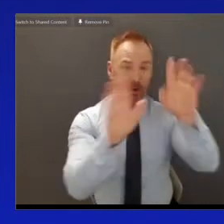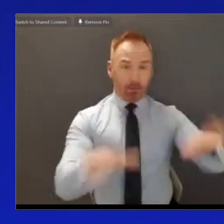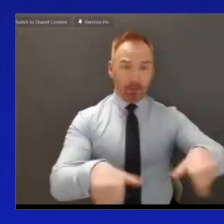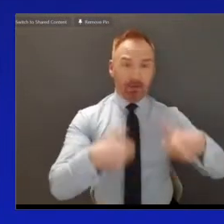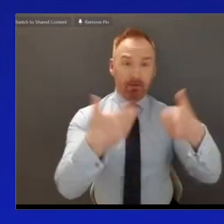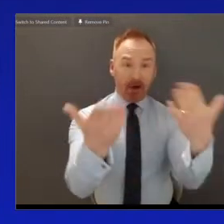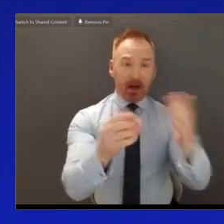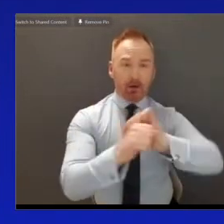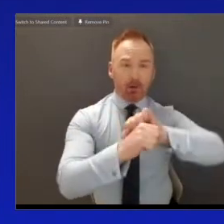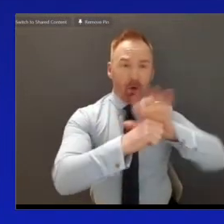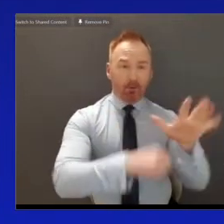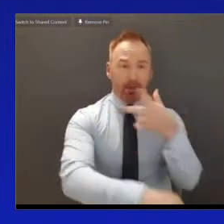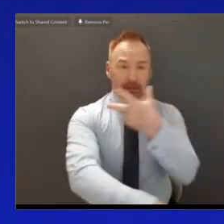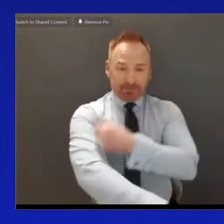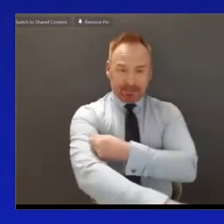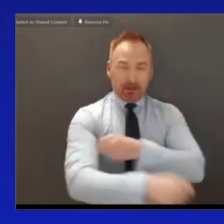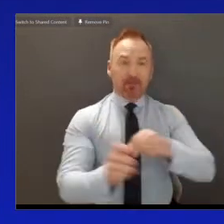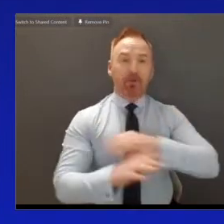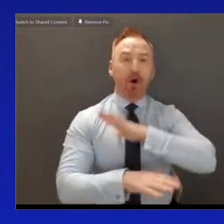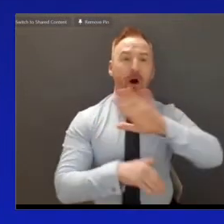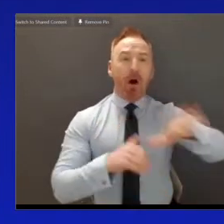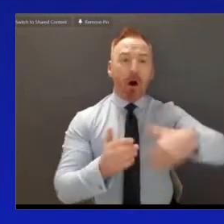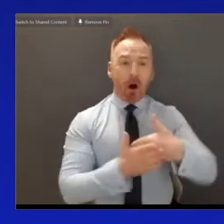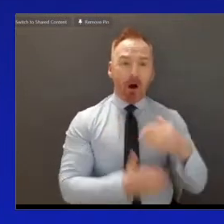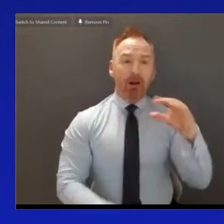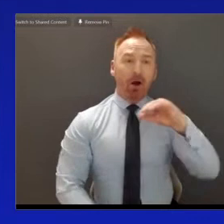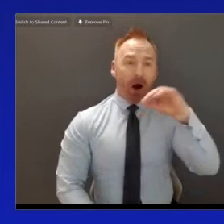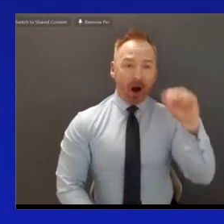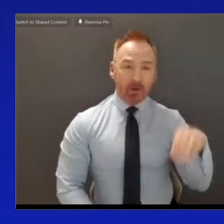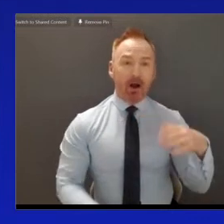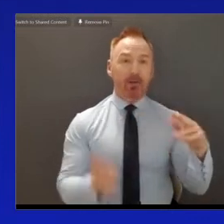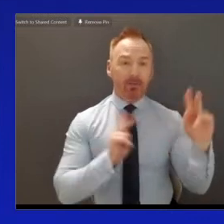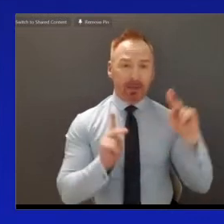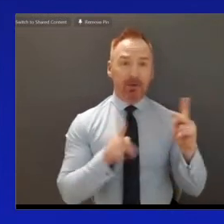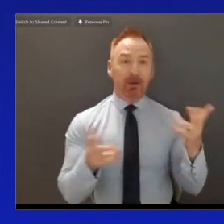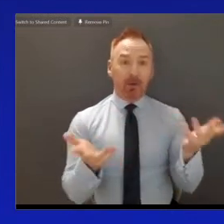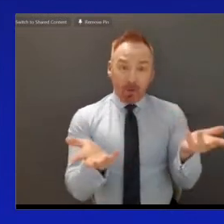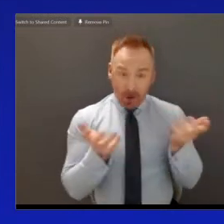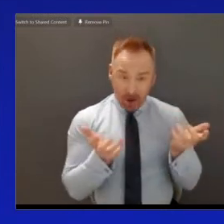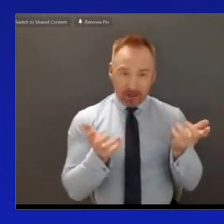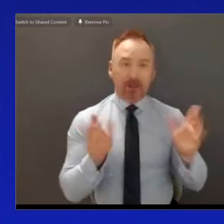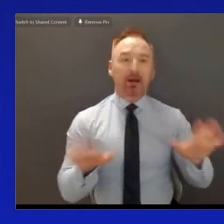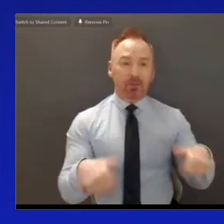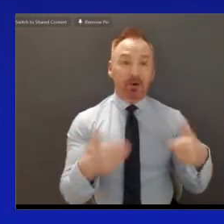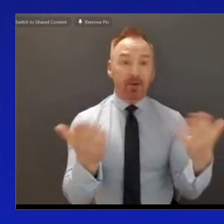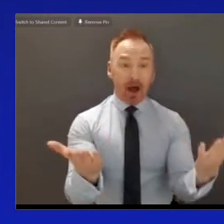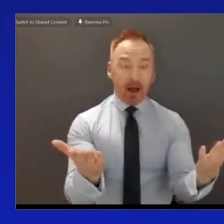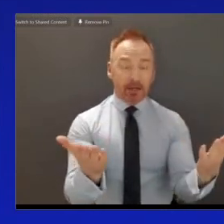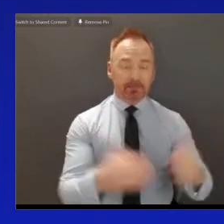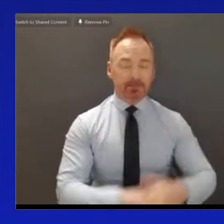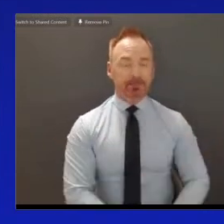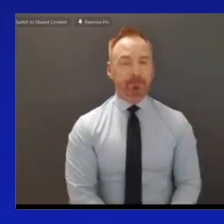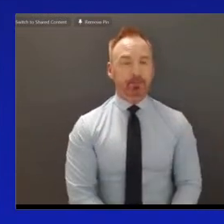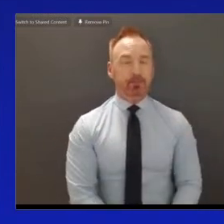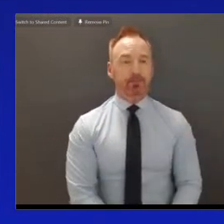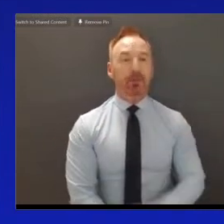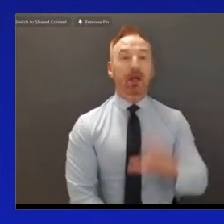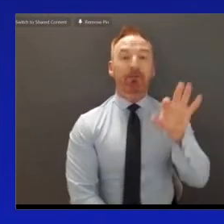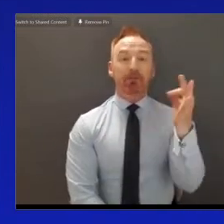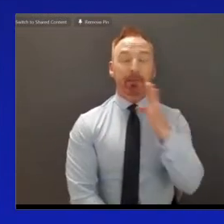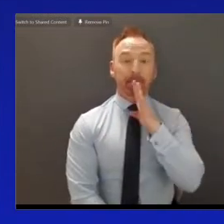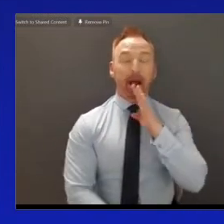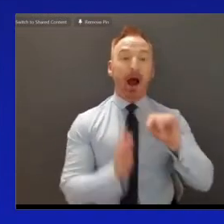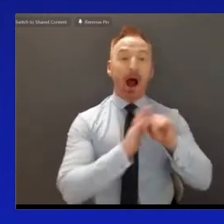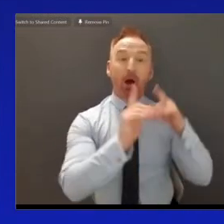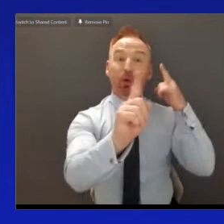vaccine to all eligible Ottawa residents who want one. Notre objectif consiste à vacciner contre la COVID-19 à tous